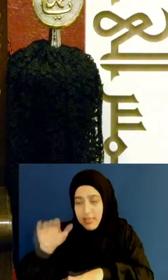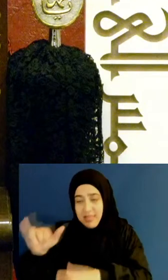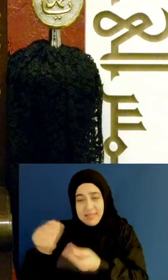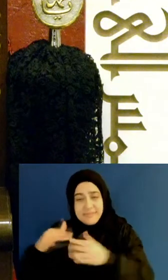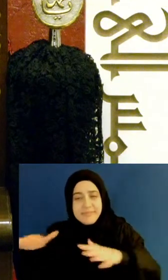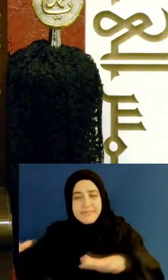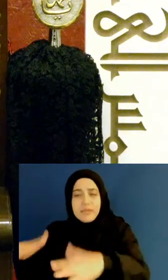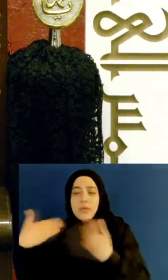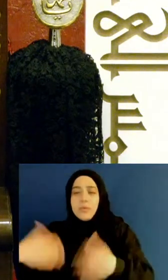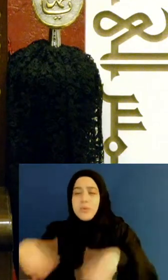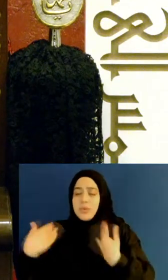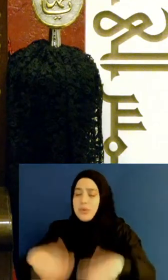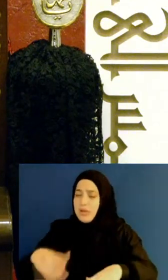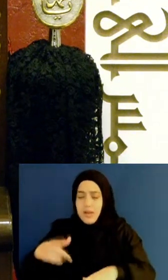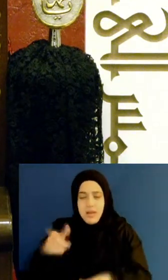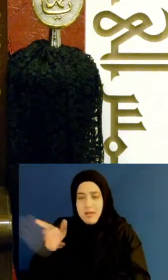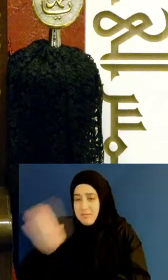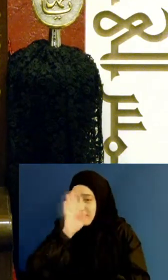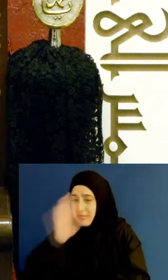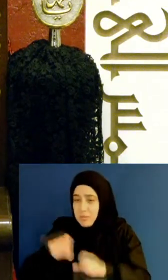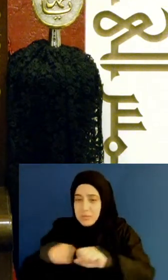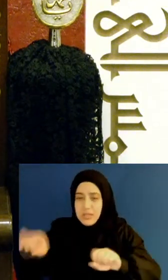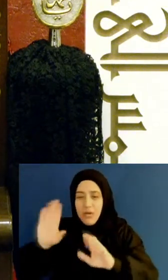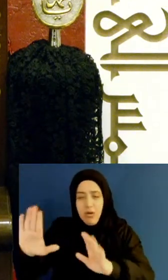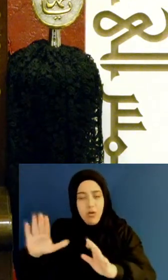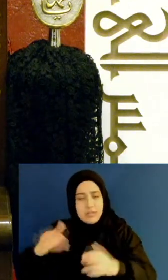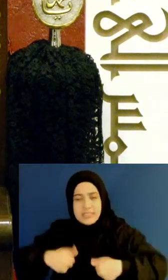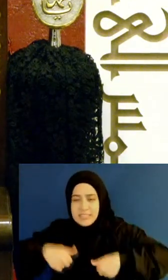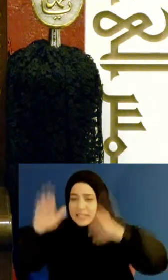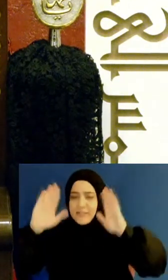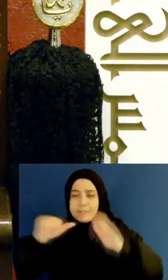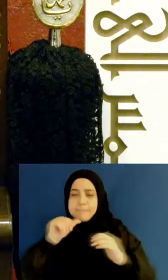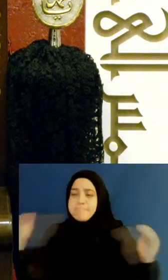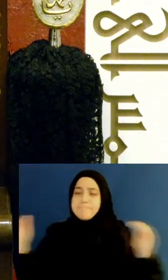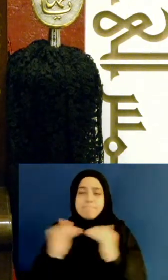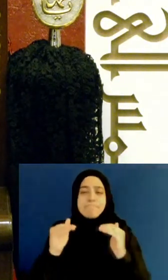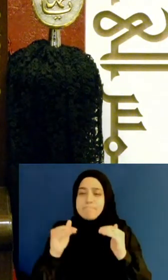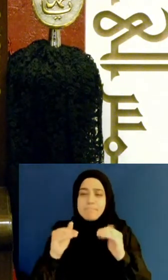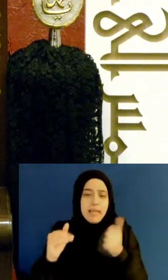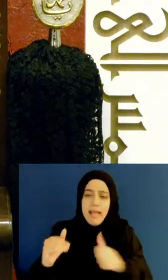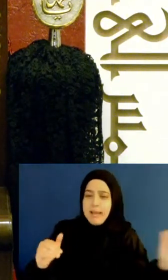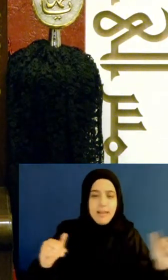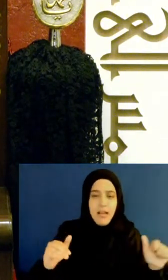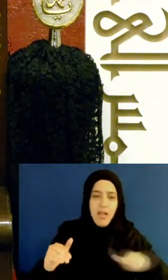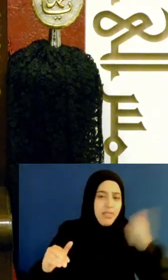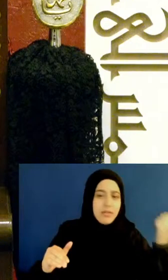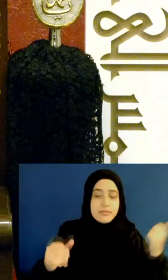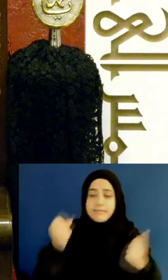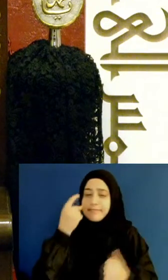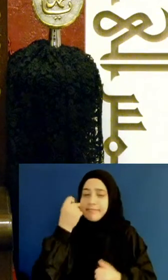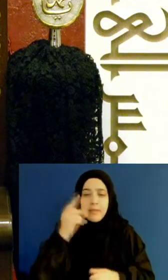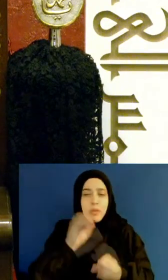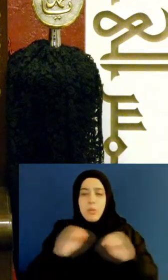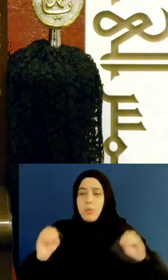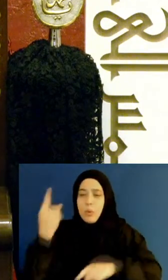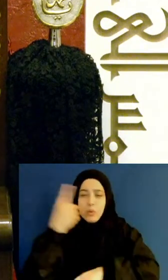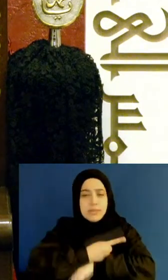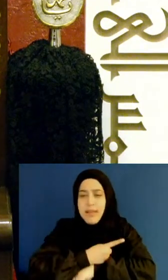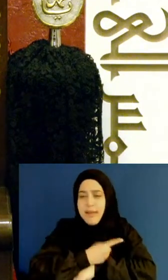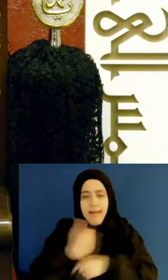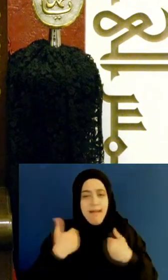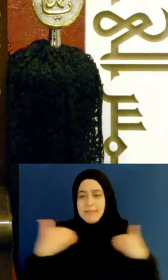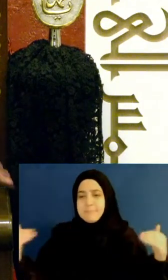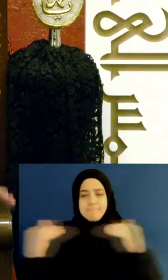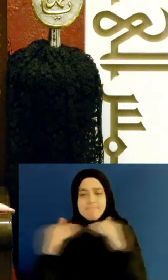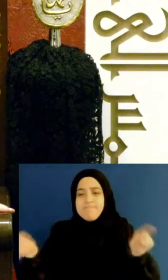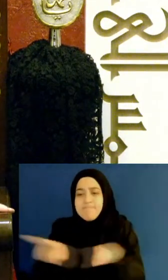yawm ka yawmika ya Aba Abdullah. There is no day like Ashura. Imam Hasan al-Mujtaba signed the